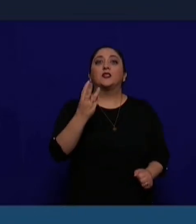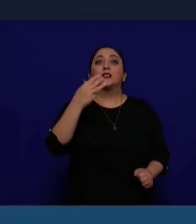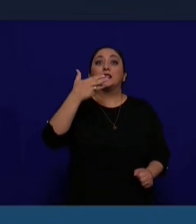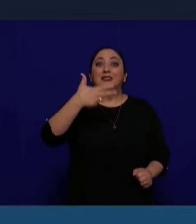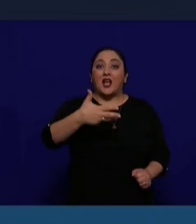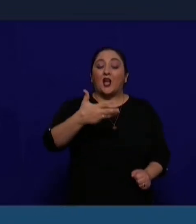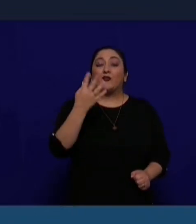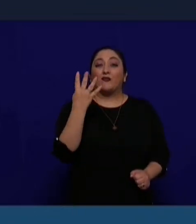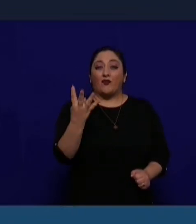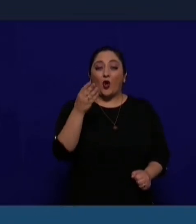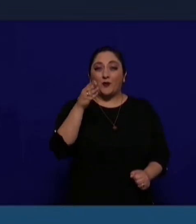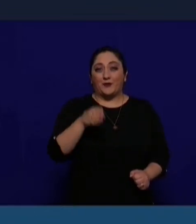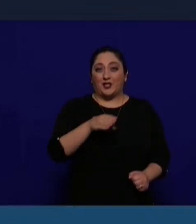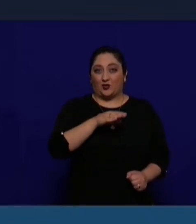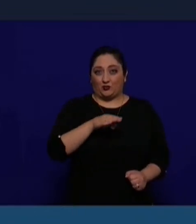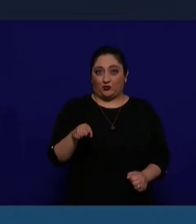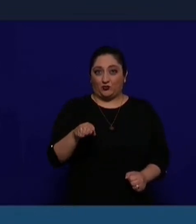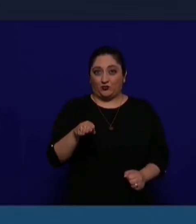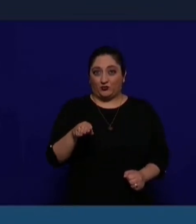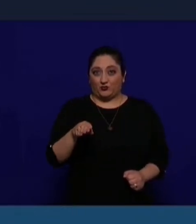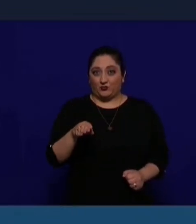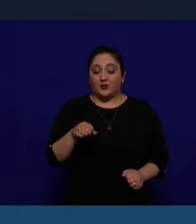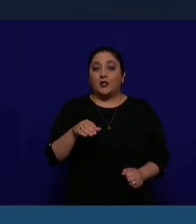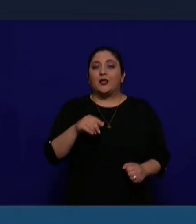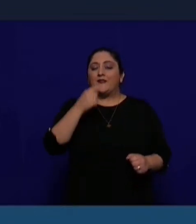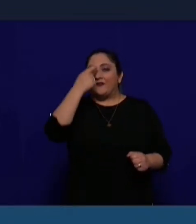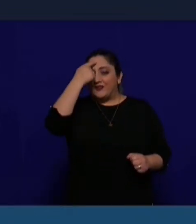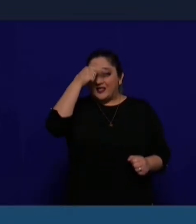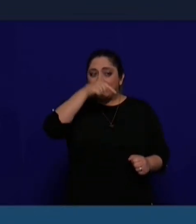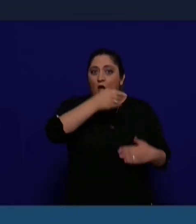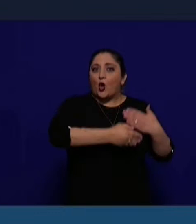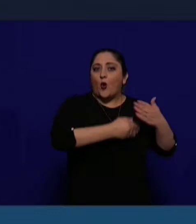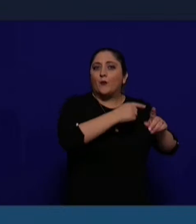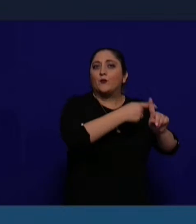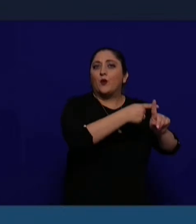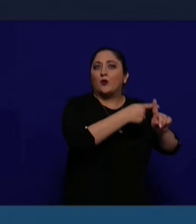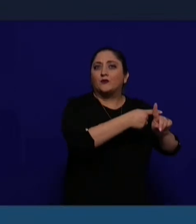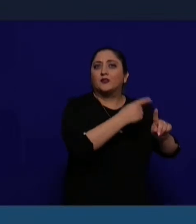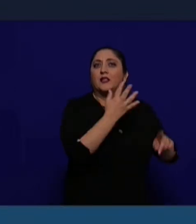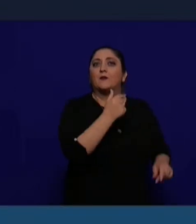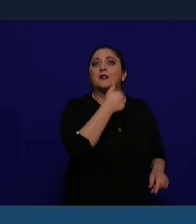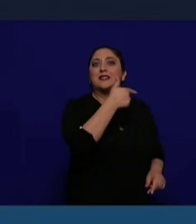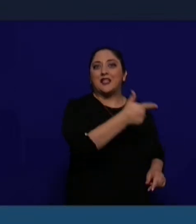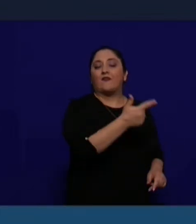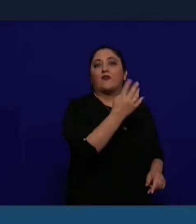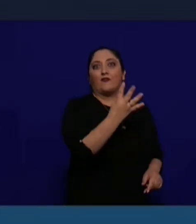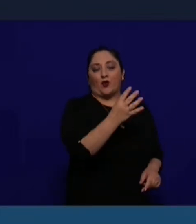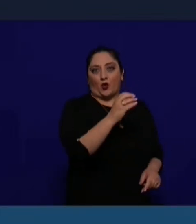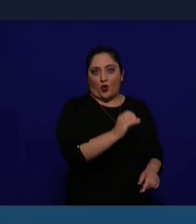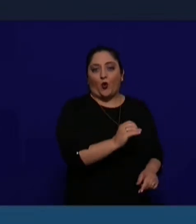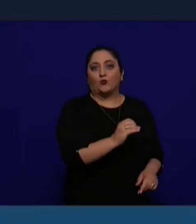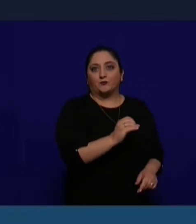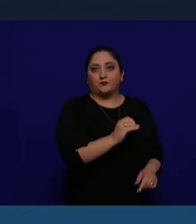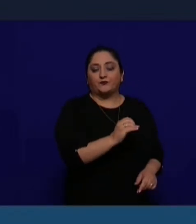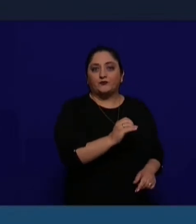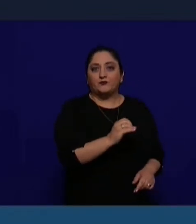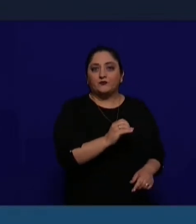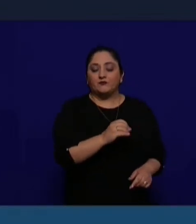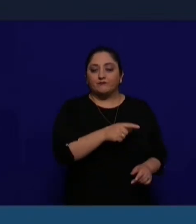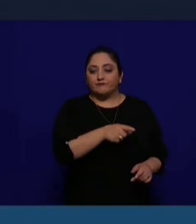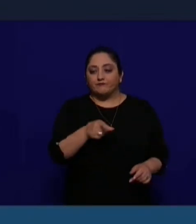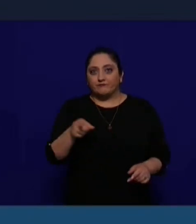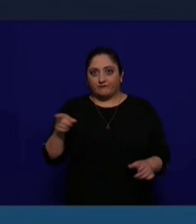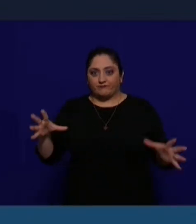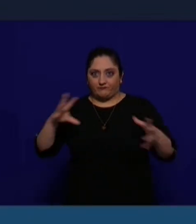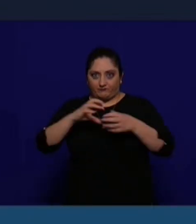394 imwiet u allura total ta' każijiet attivi huwa 740. Bħalma qegħdin taraw peress li n-numru